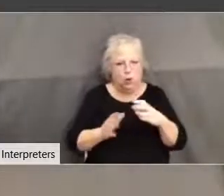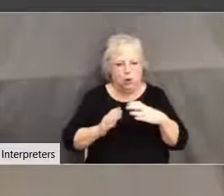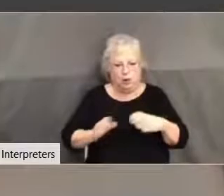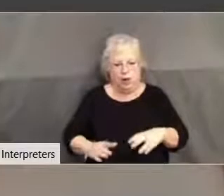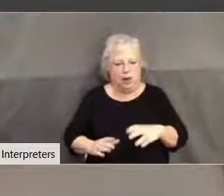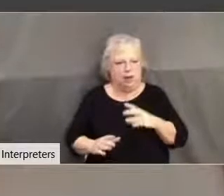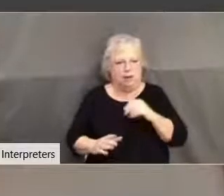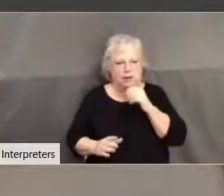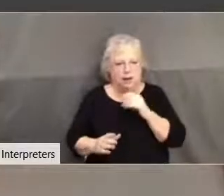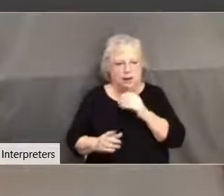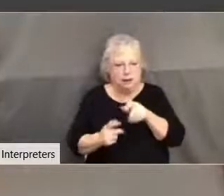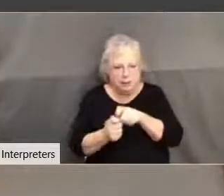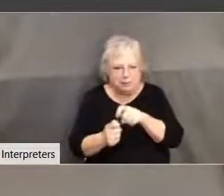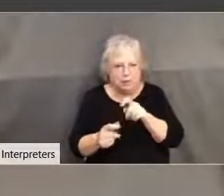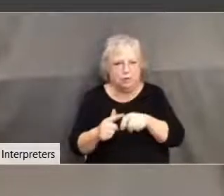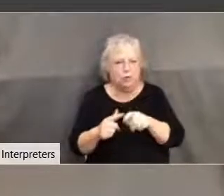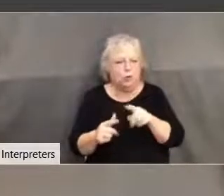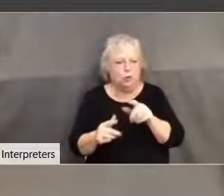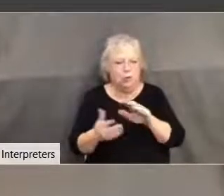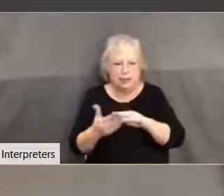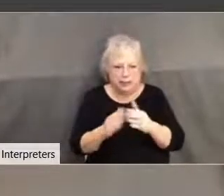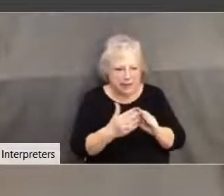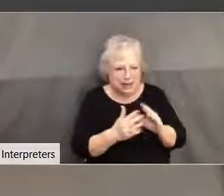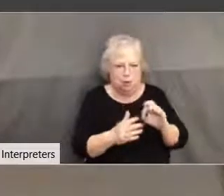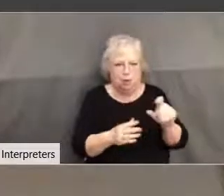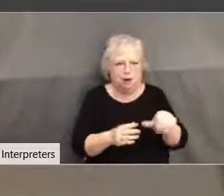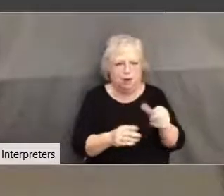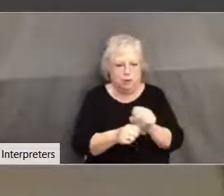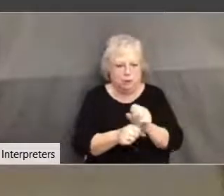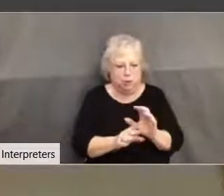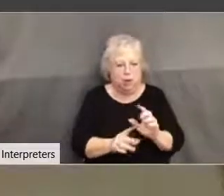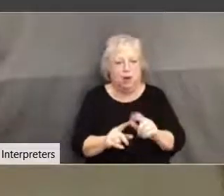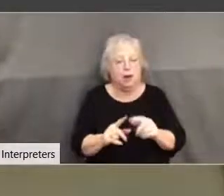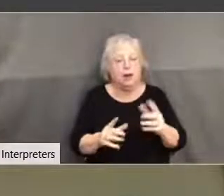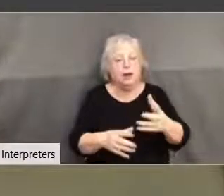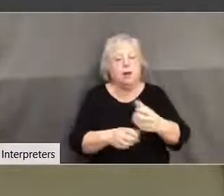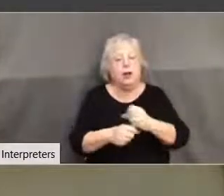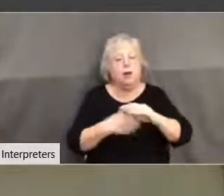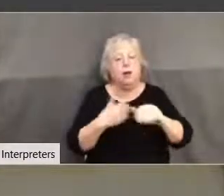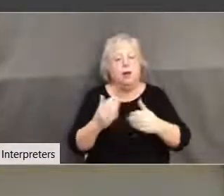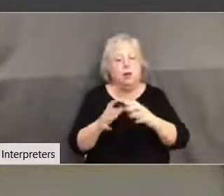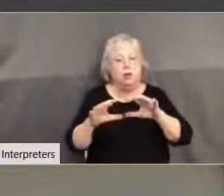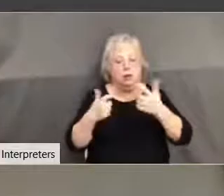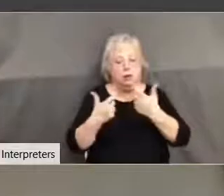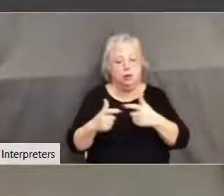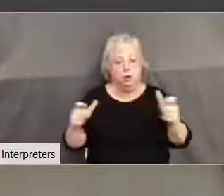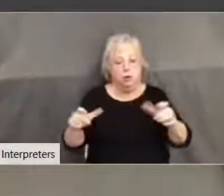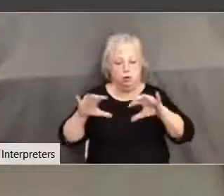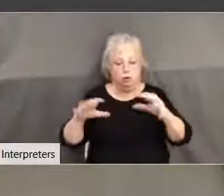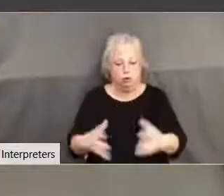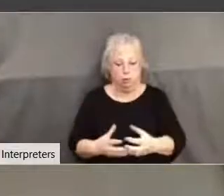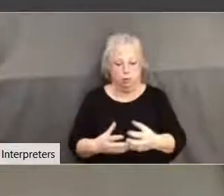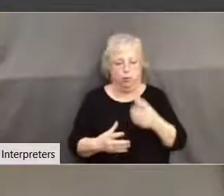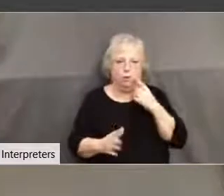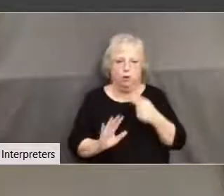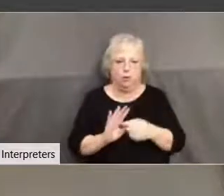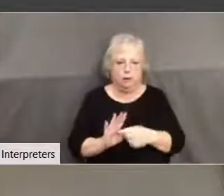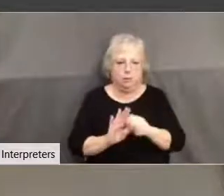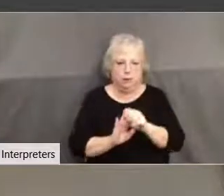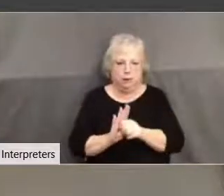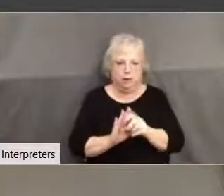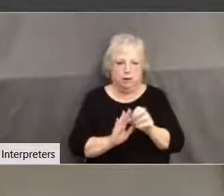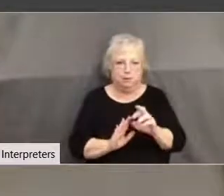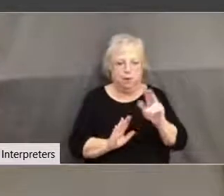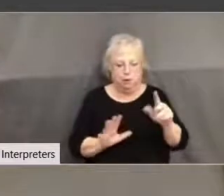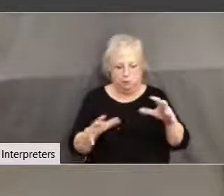any other employer, they take all the large groups, and for instance, the state of Arkansas, and then they look at